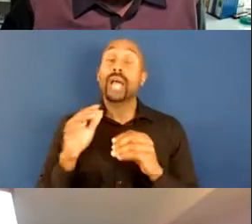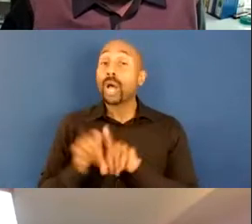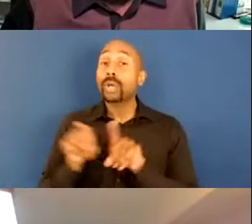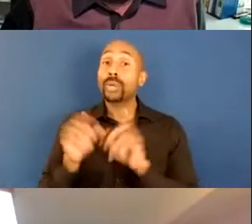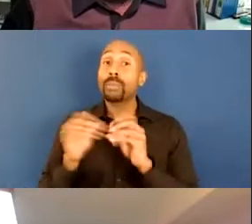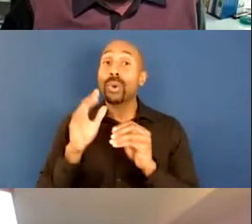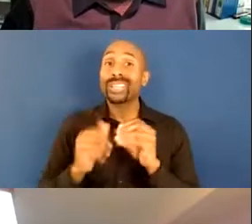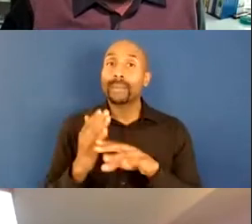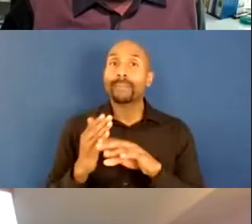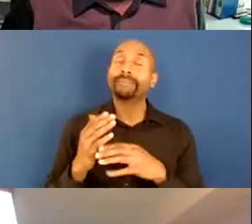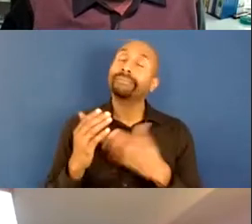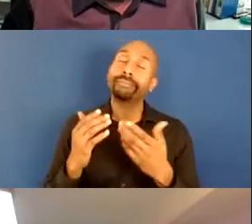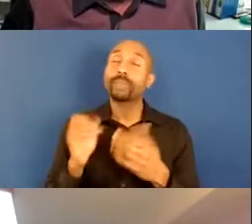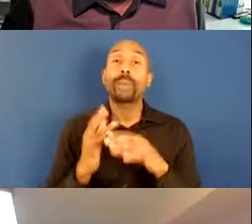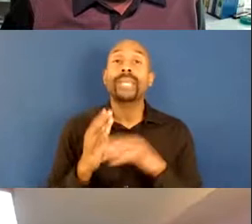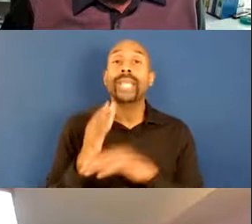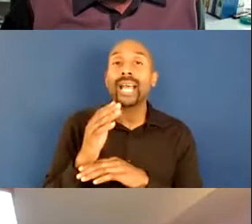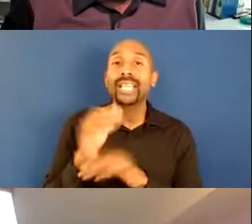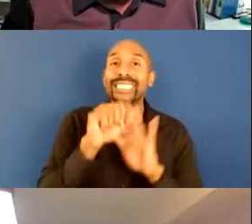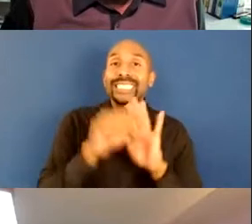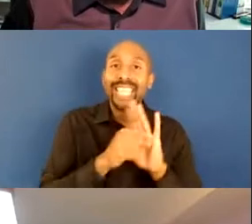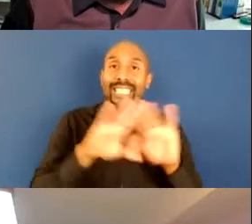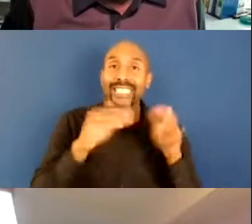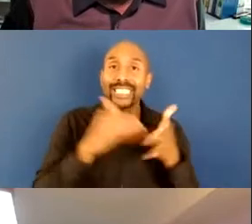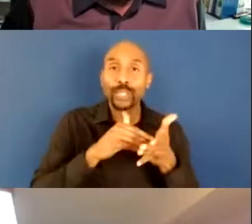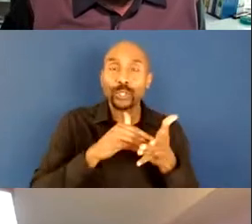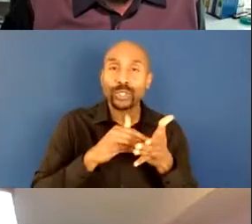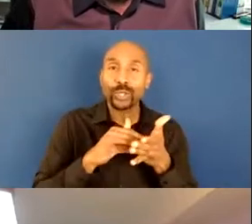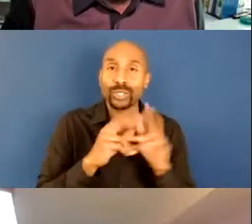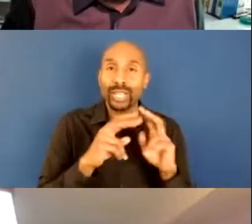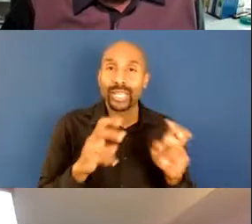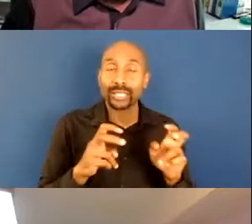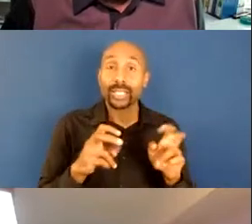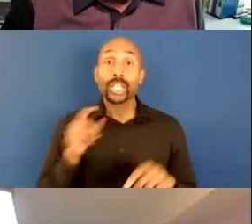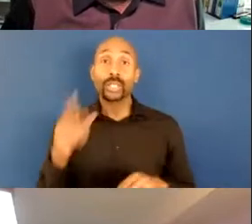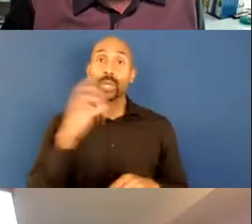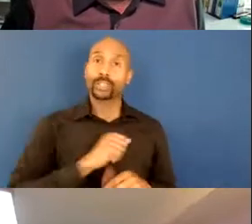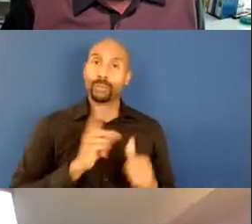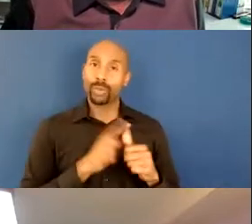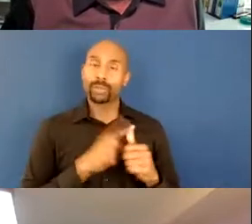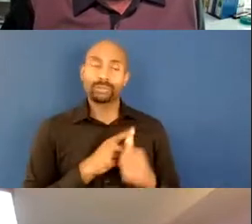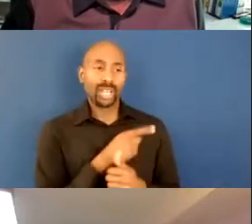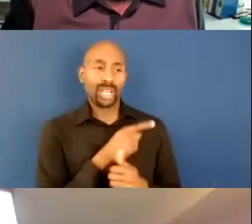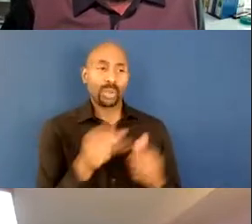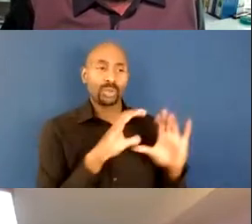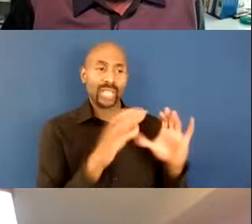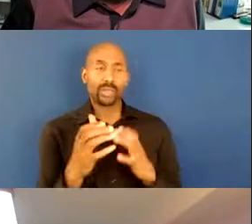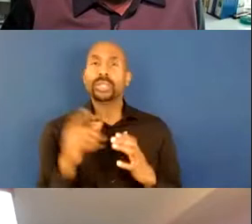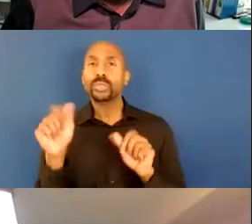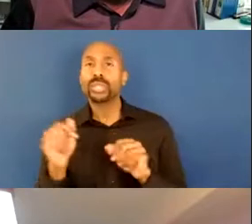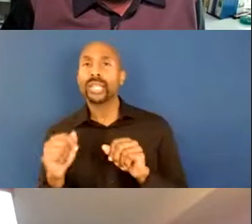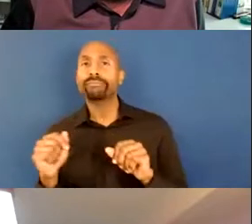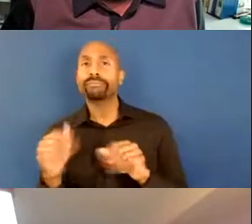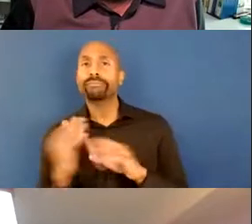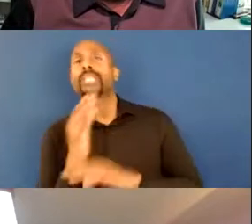analyses. But you assume that those are categories to go beyond. And I think what you did here to show that